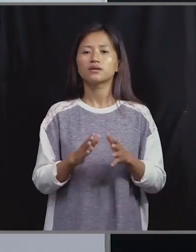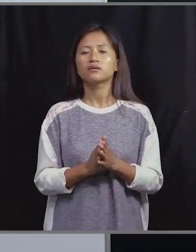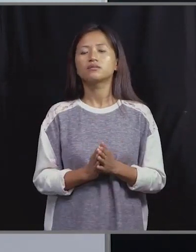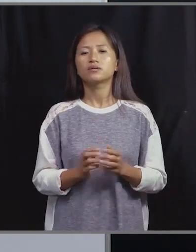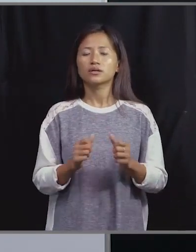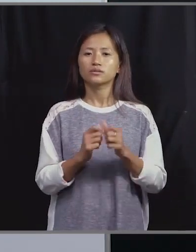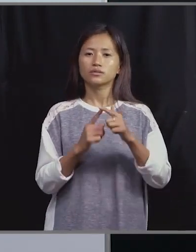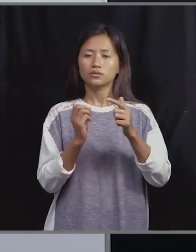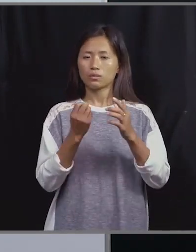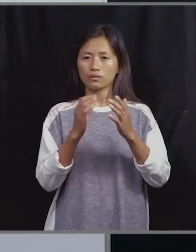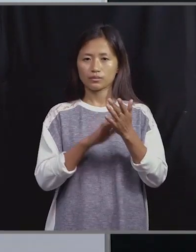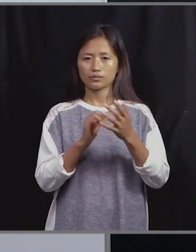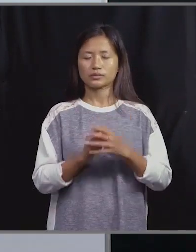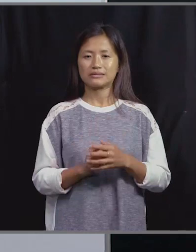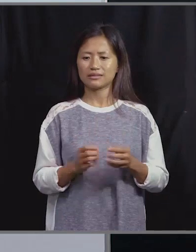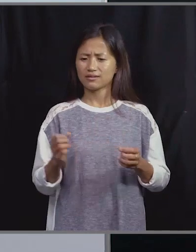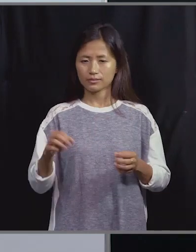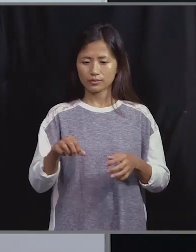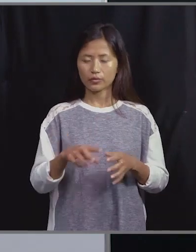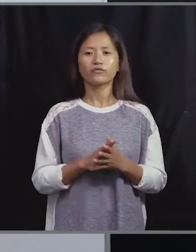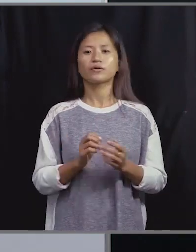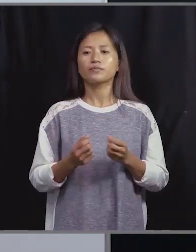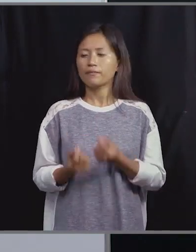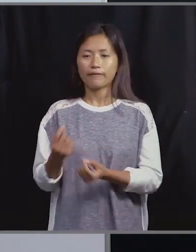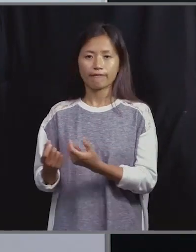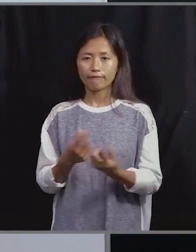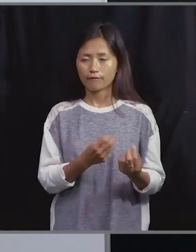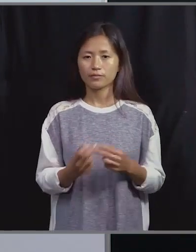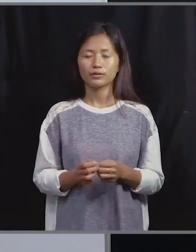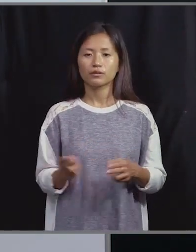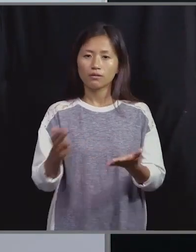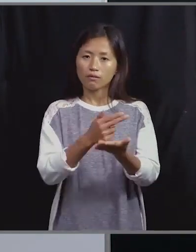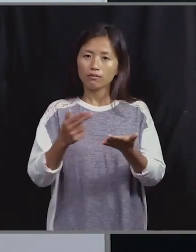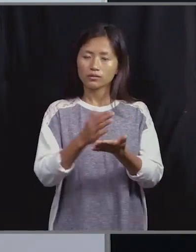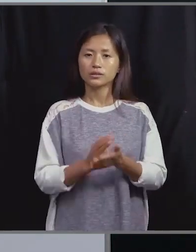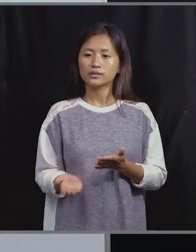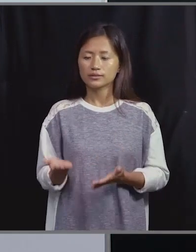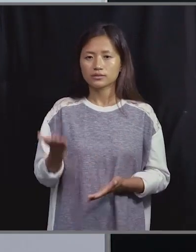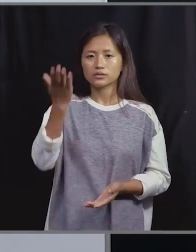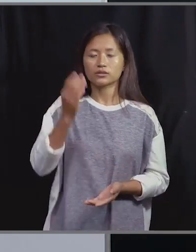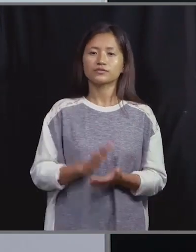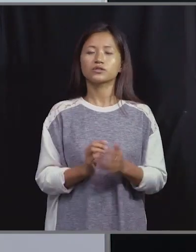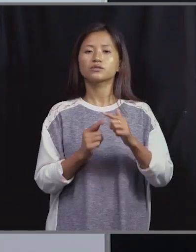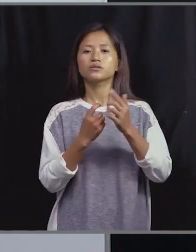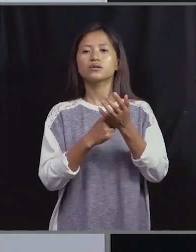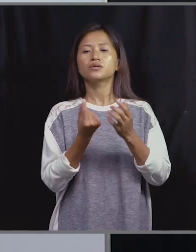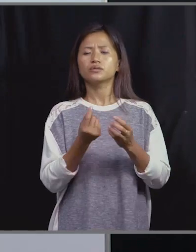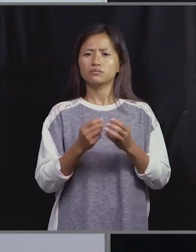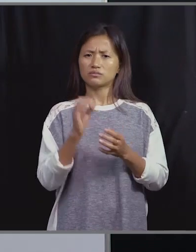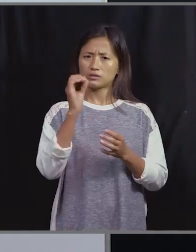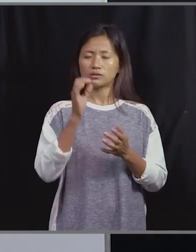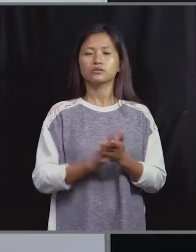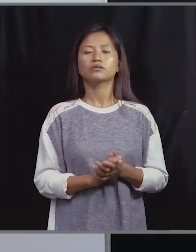automatically benefited the Zamindars. When the Santals do farming there on the plain, it will increase the treasure of the British as well. That's why